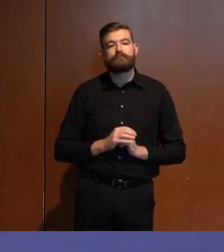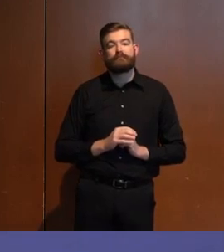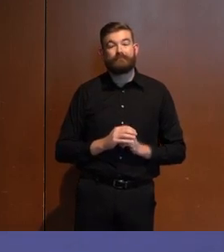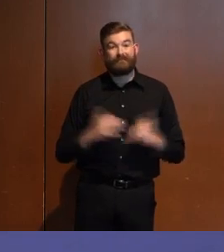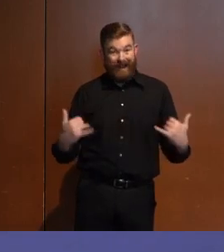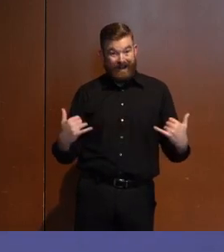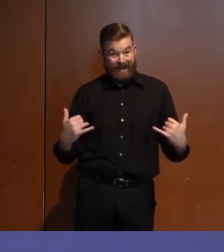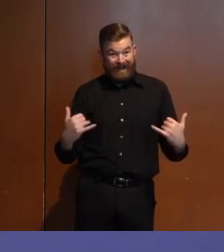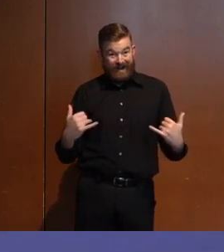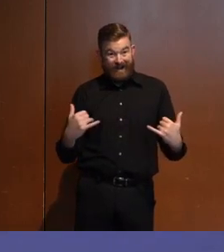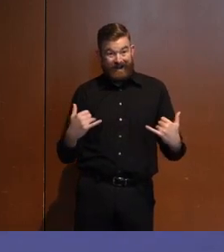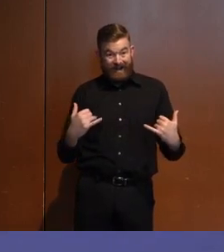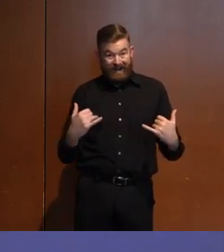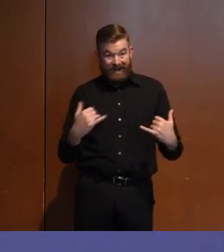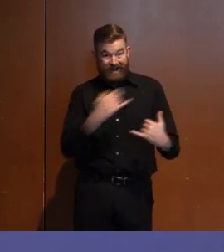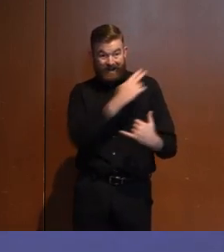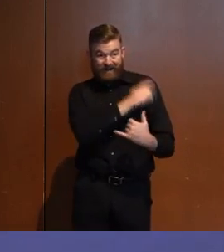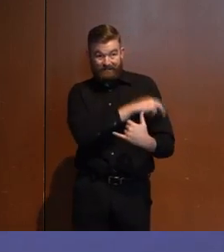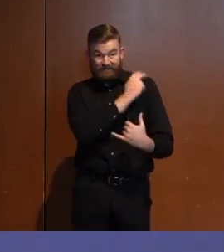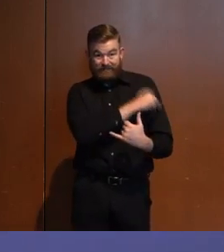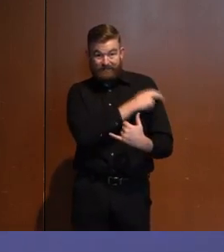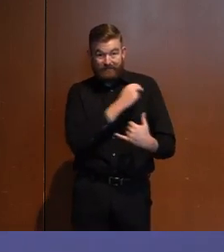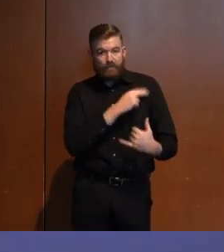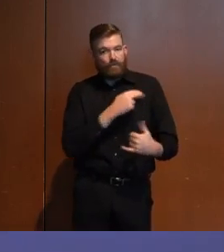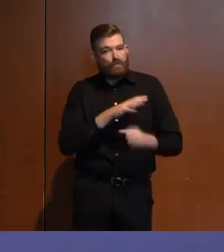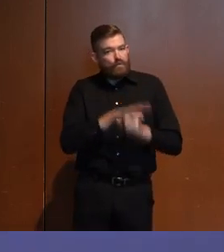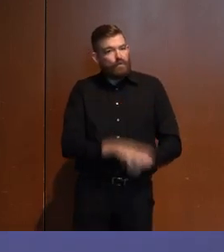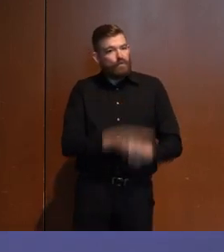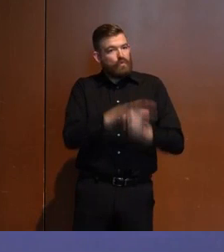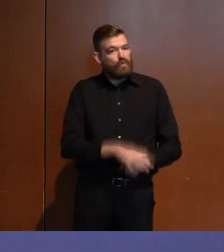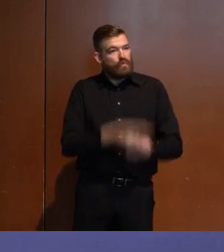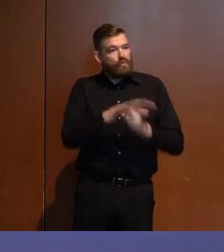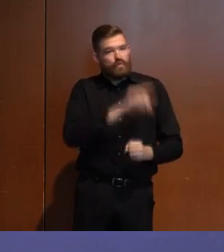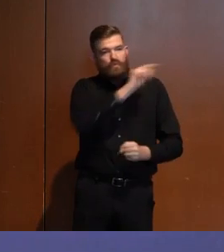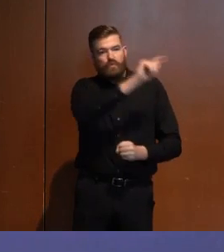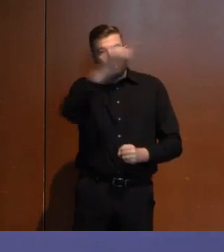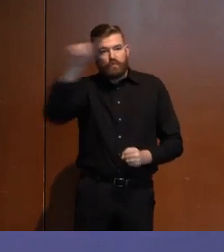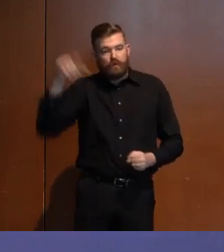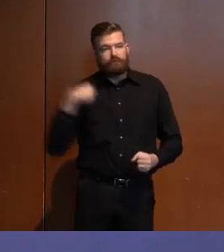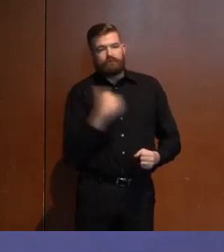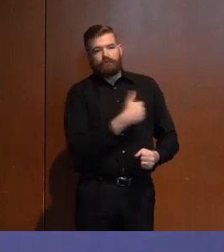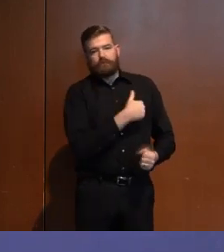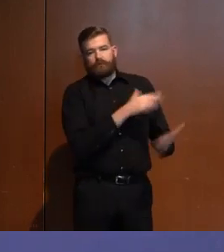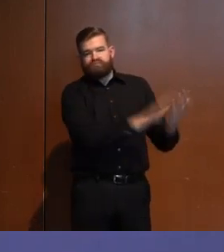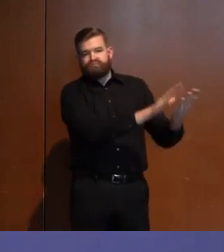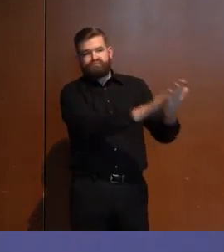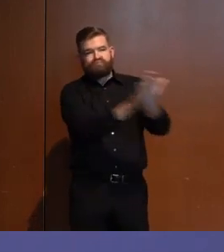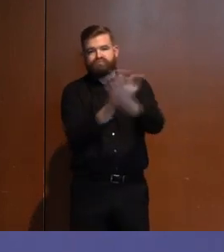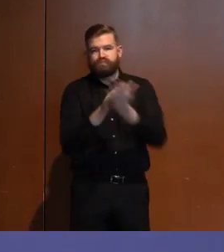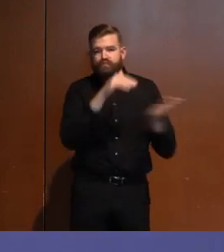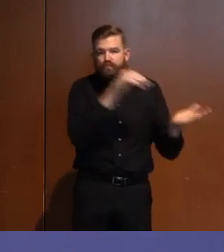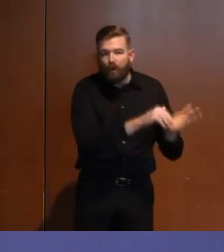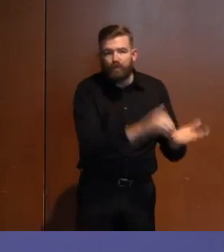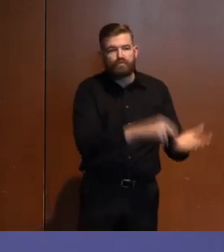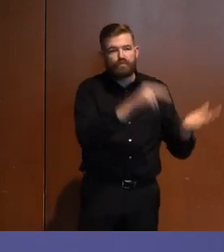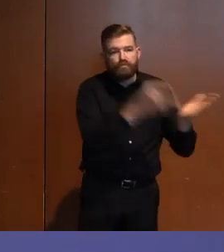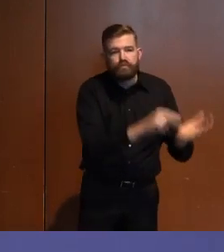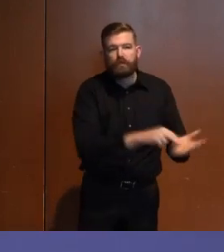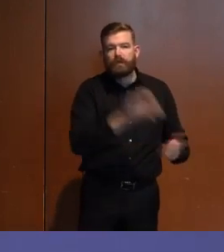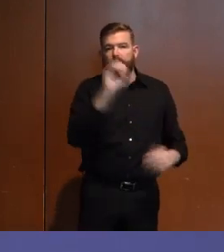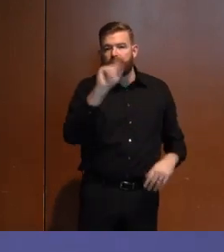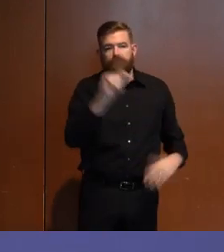stress, and we cannot say enough about the heroism of our frontline healthcare workers, they are currently meeting the needs of